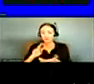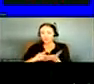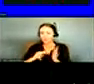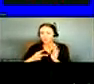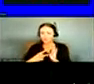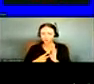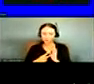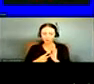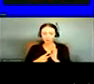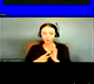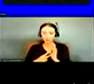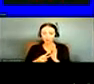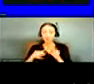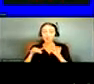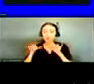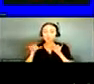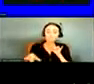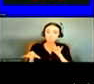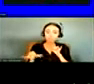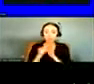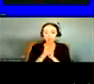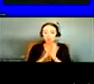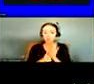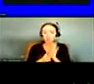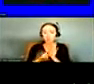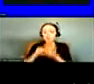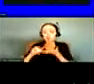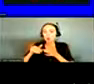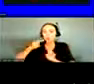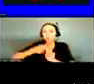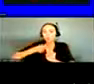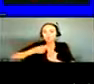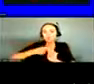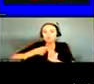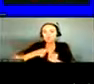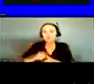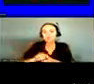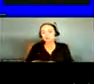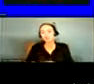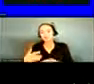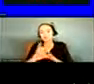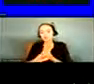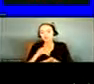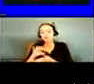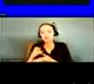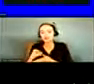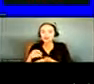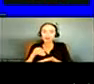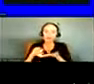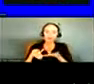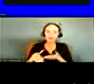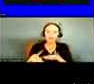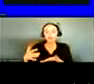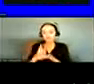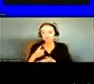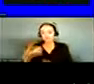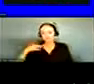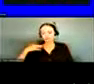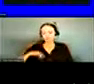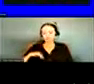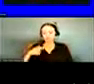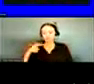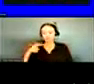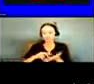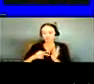of the permanent legislation is to exclude monthly payments of earned income tax credit and other refundable income tax credits from the